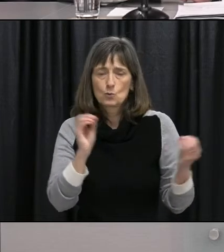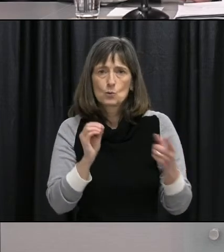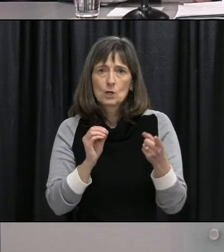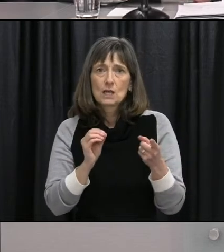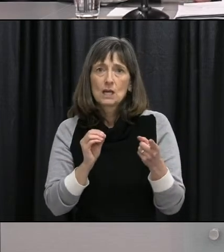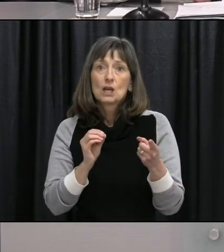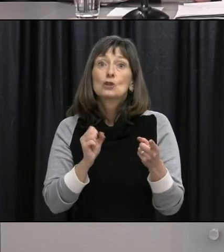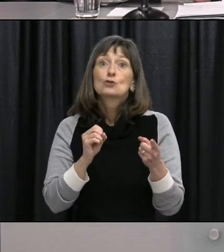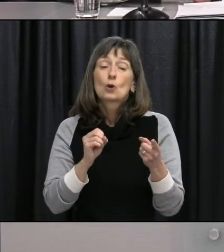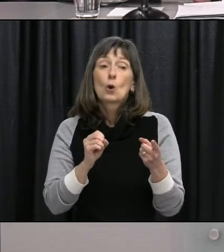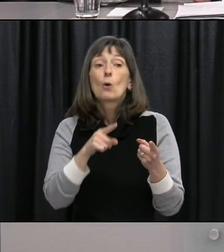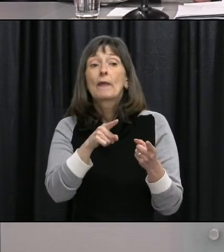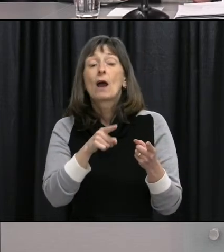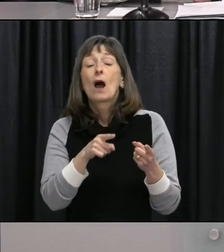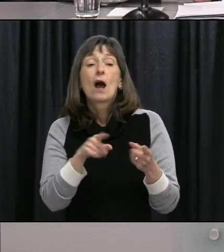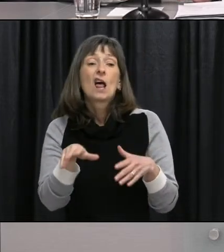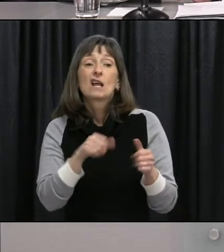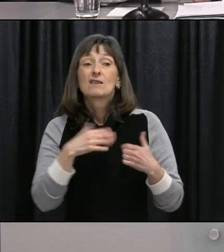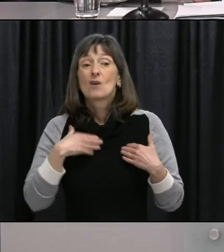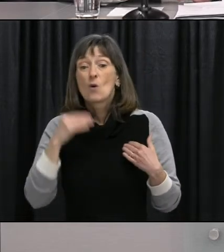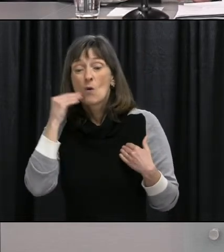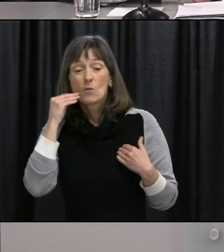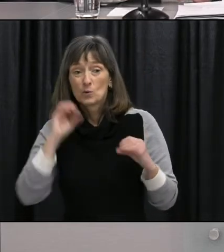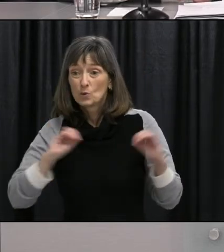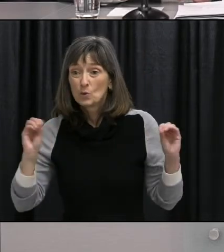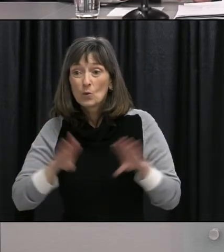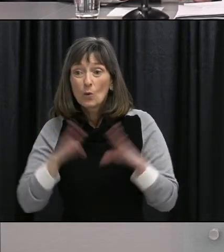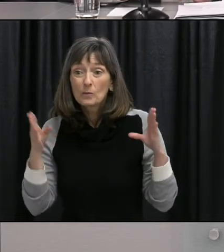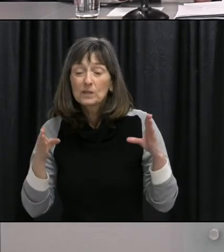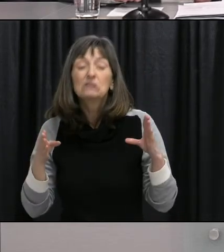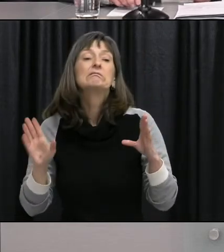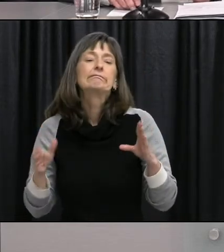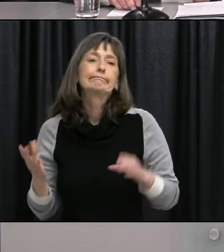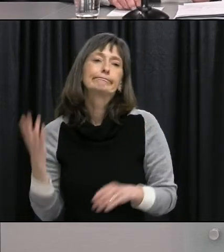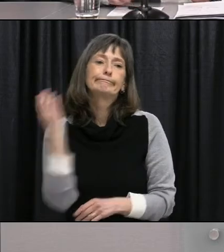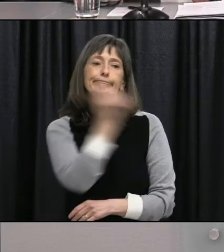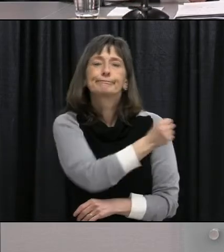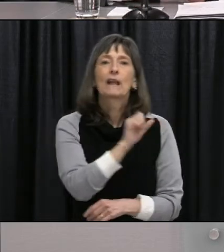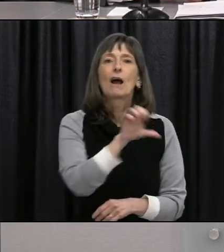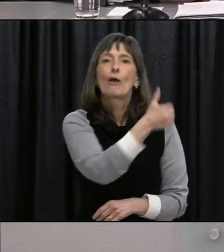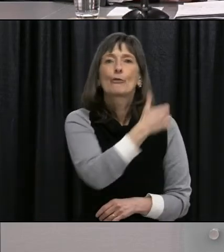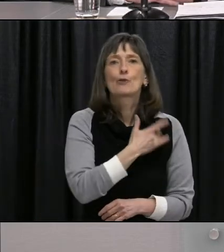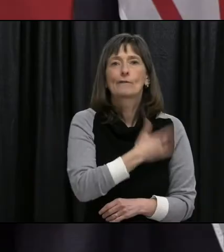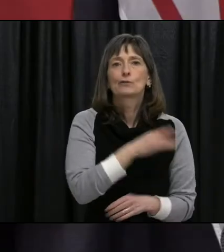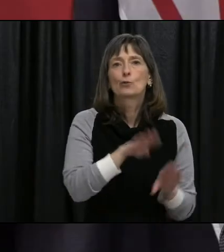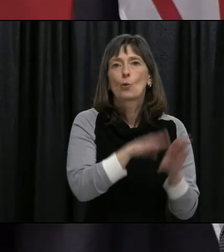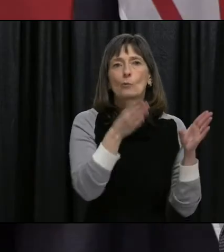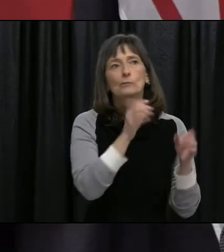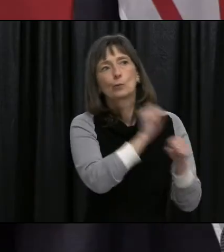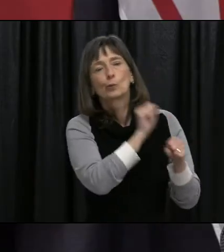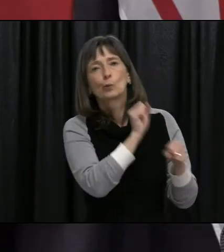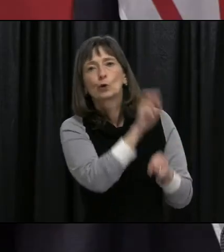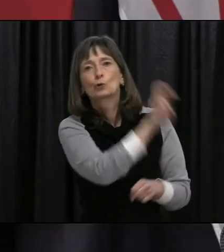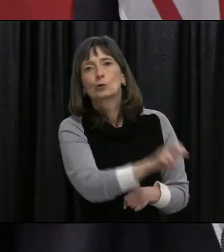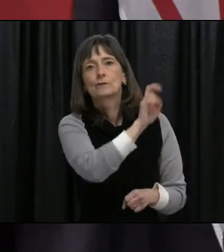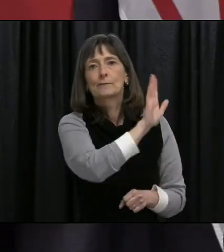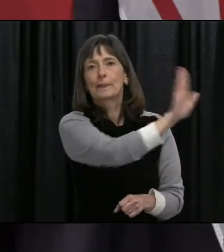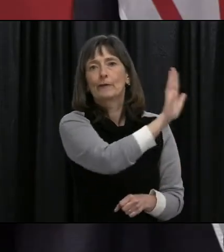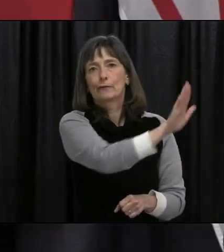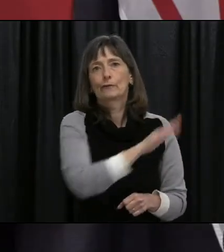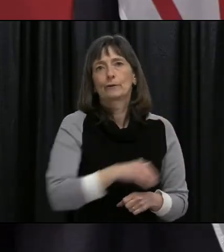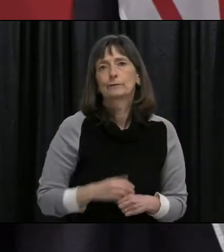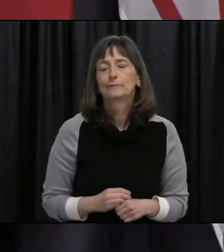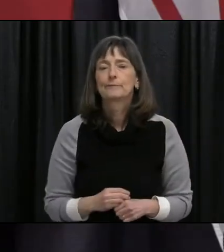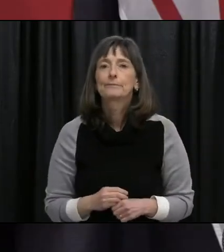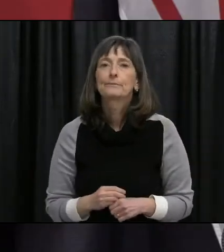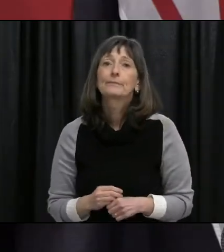their tourism industry. What's your reaction when you hear that kind of story? Well, as Dr. Fitzgerald said, the accommodation sector for bed